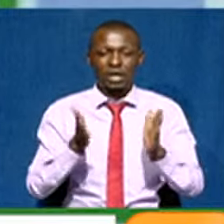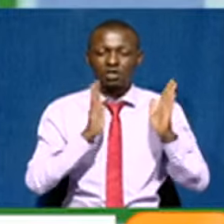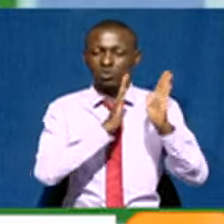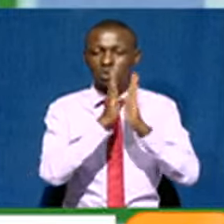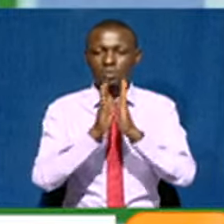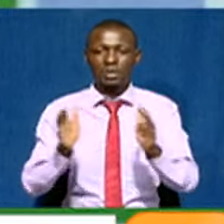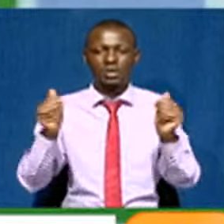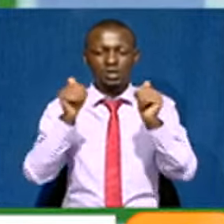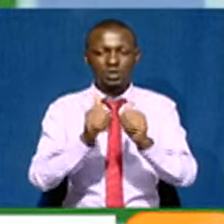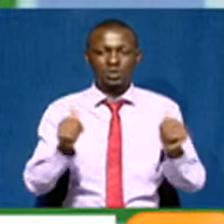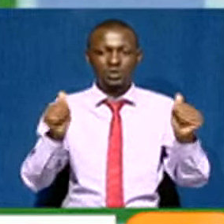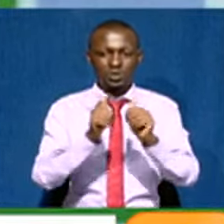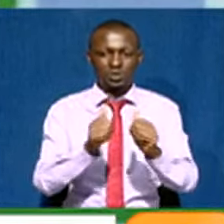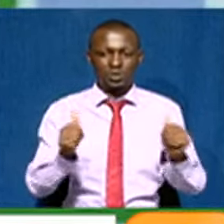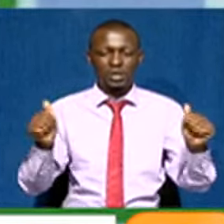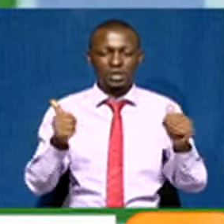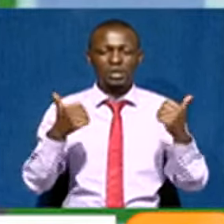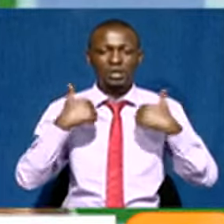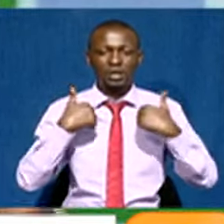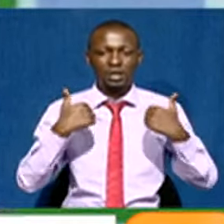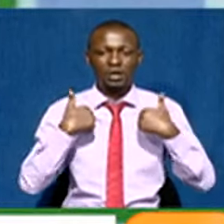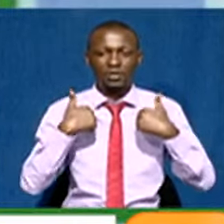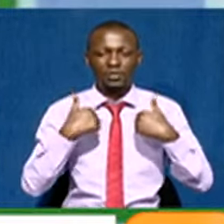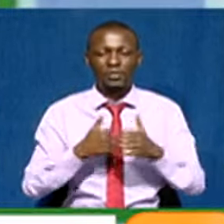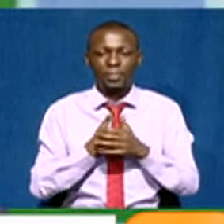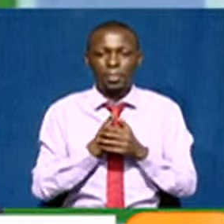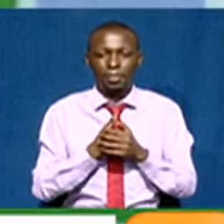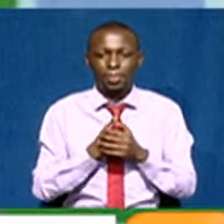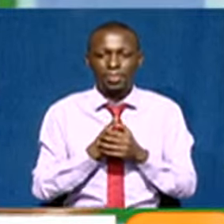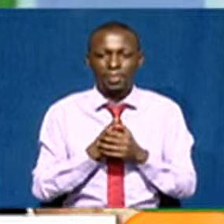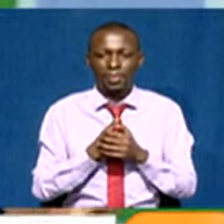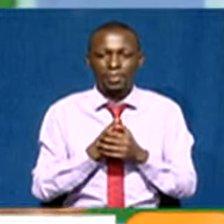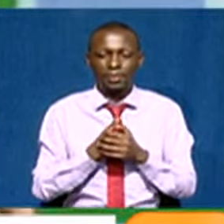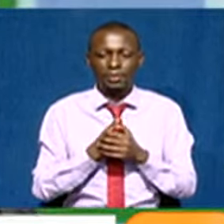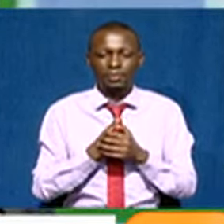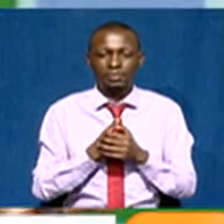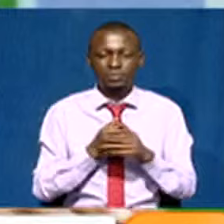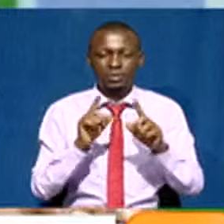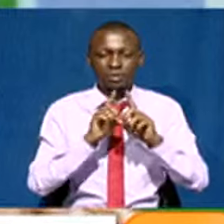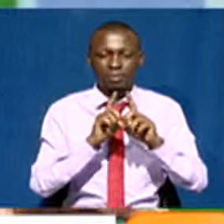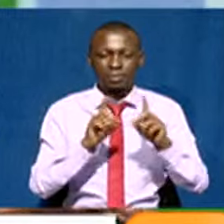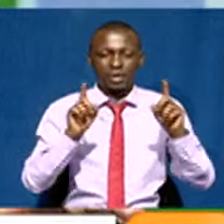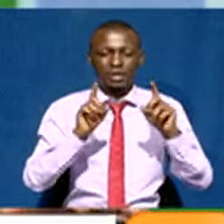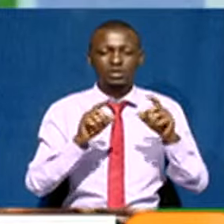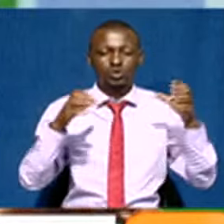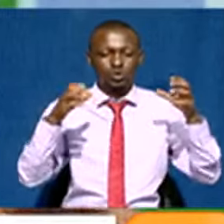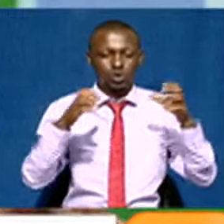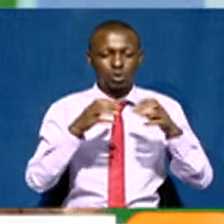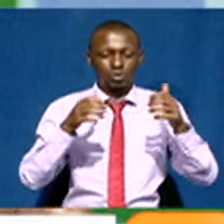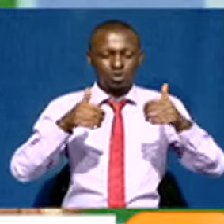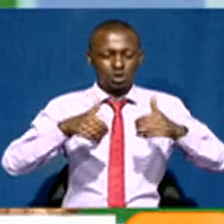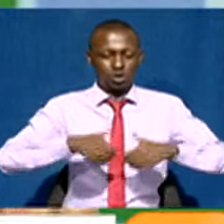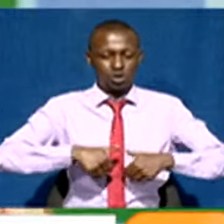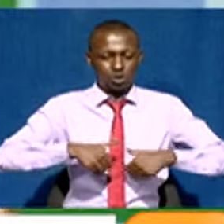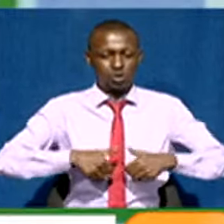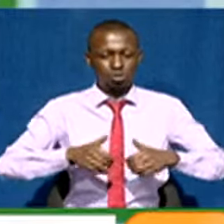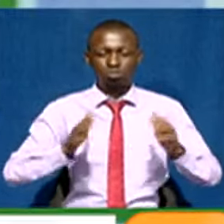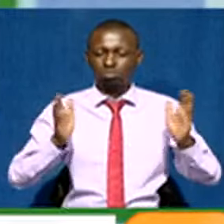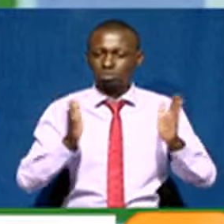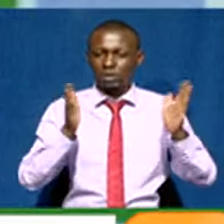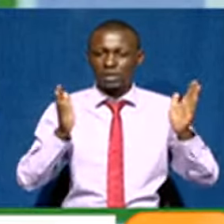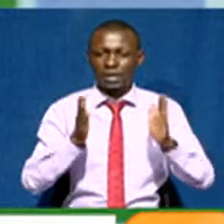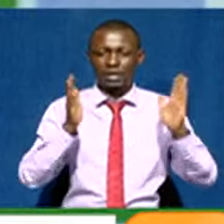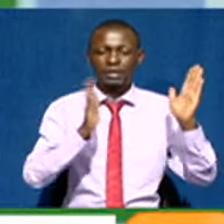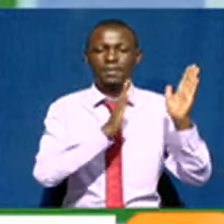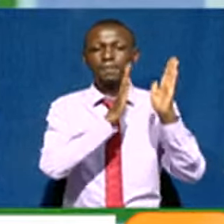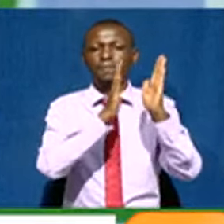But now with a caution, the lower end or the youth on the other side, yeah. Also we need to a strategy